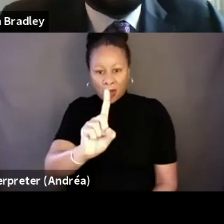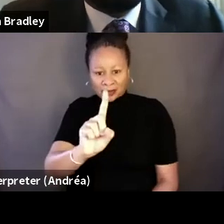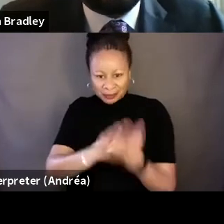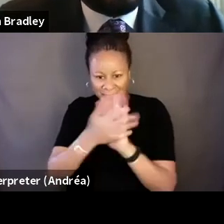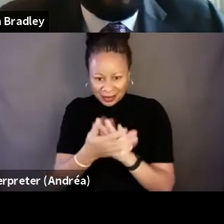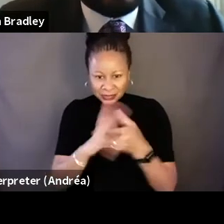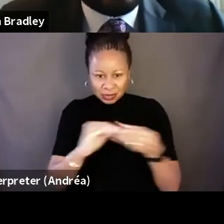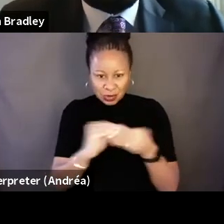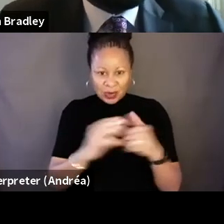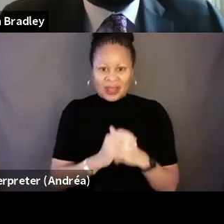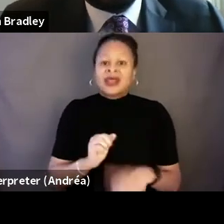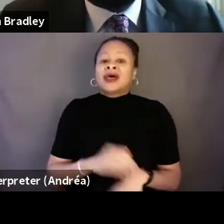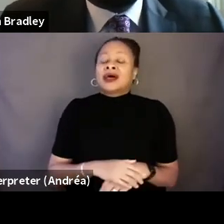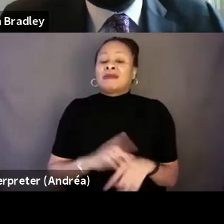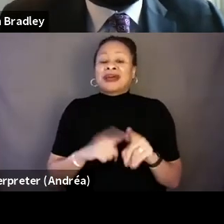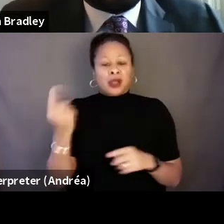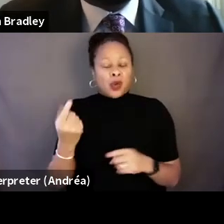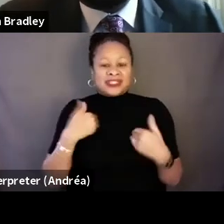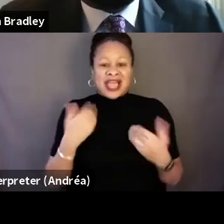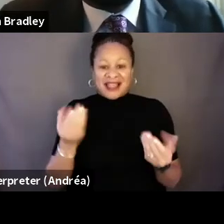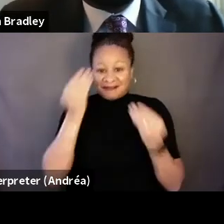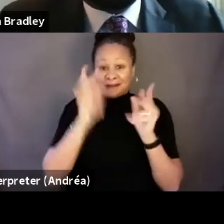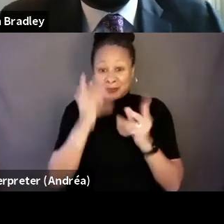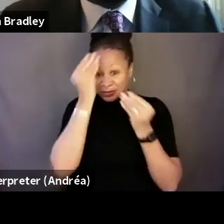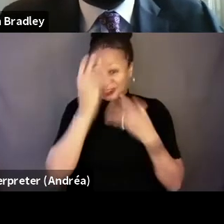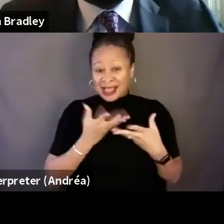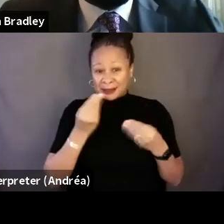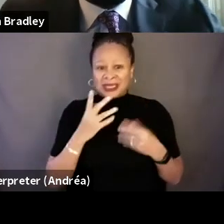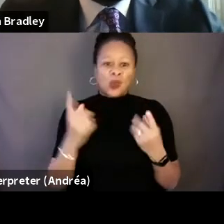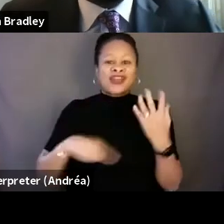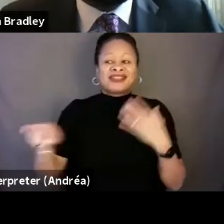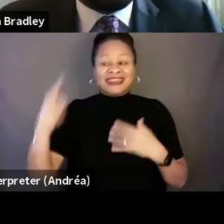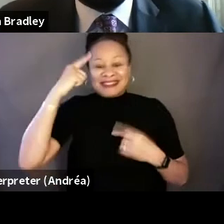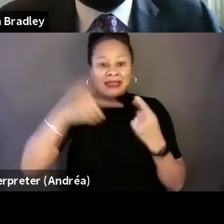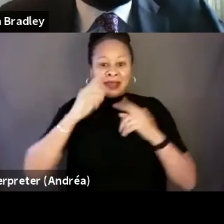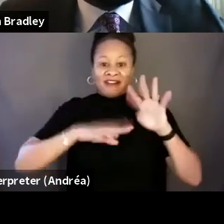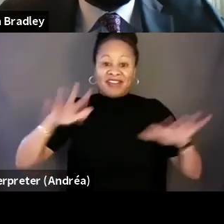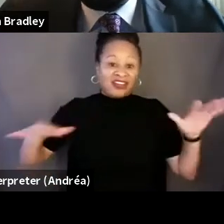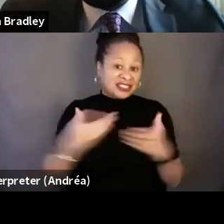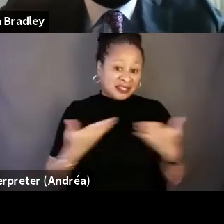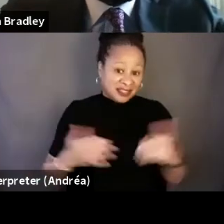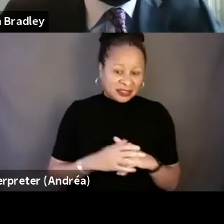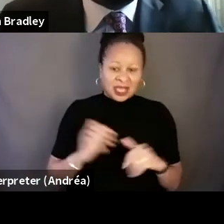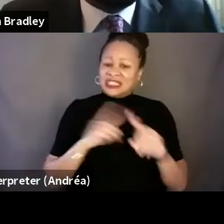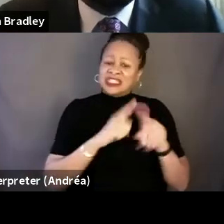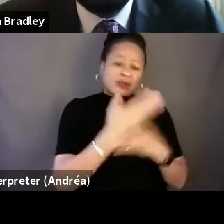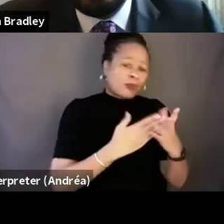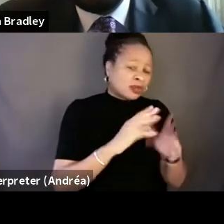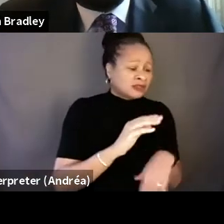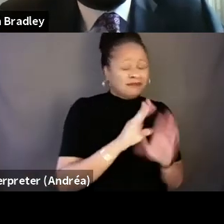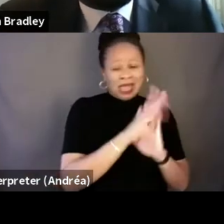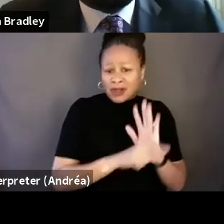story. But I always have people telling me what they think about various things. And they're from all walks of life, and they're from all different